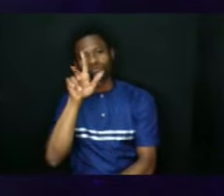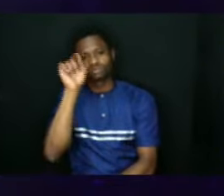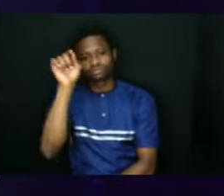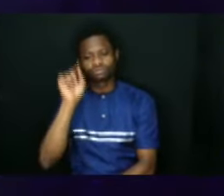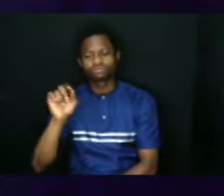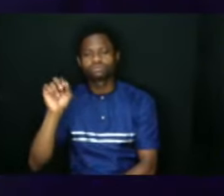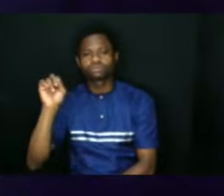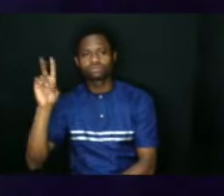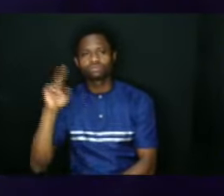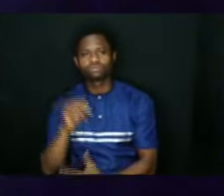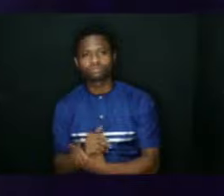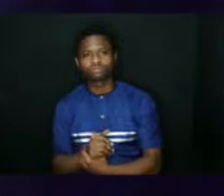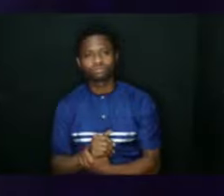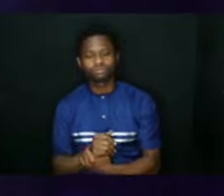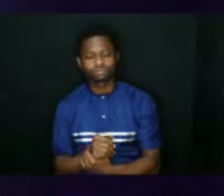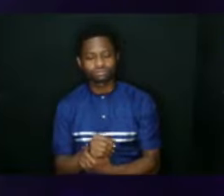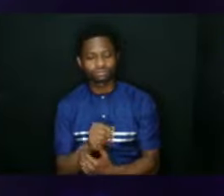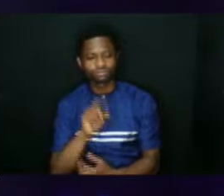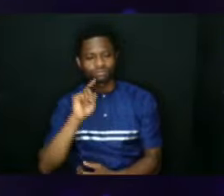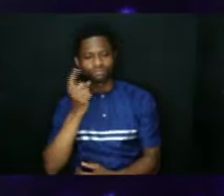1 Corinthians chapter 3 verse 12.